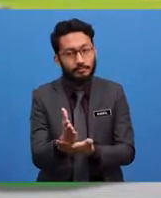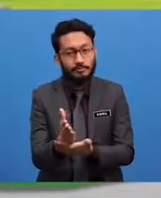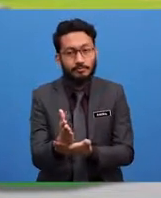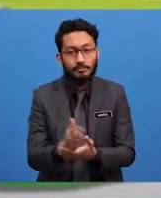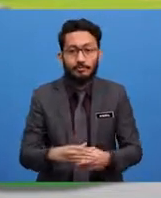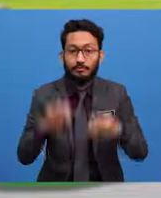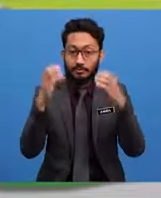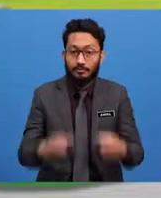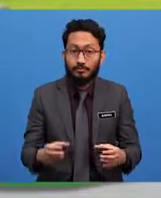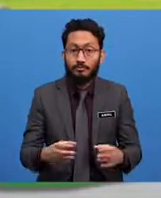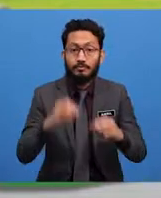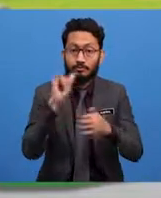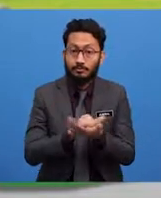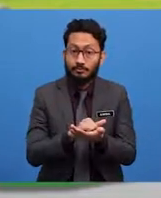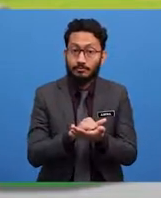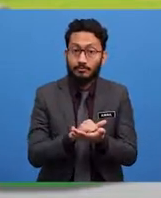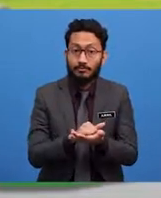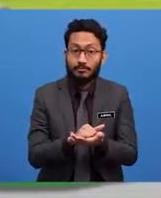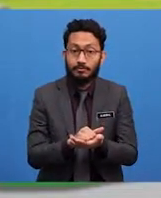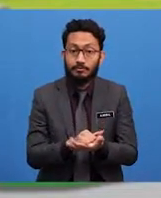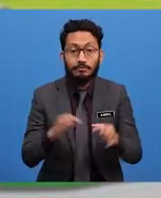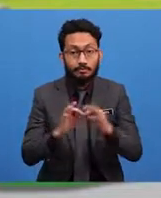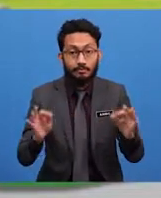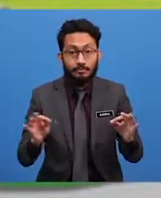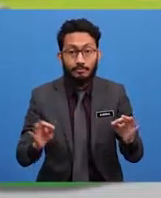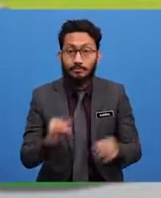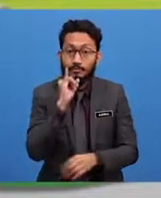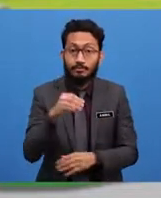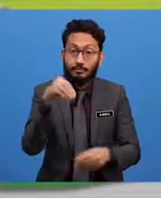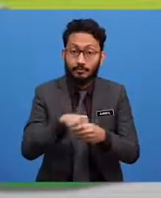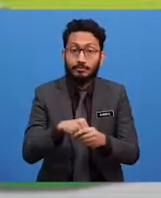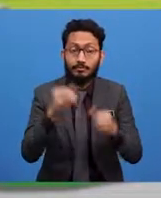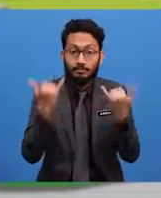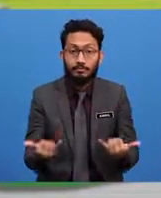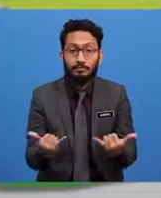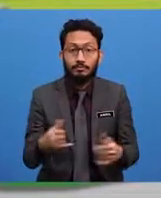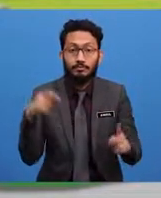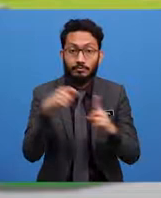away confirm that this sentence is in the present tense form.